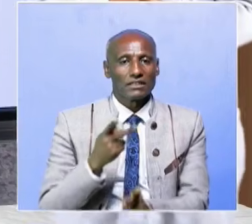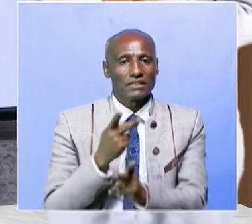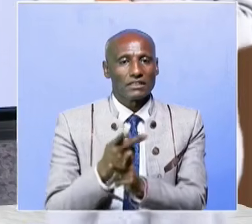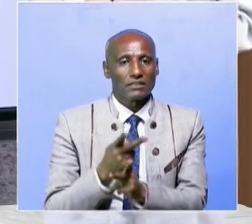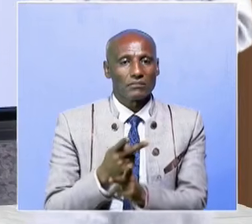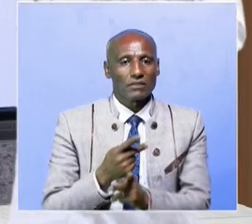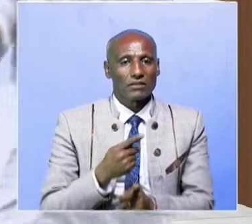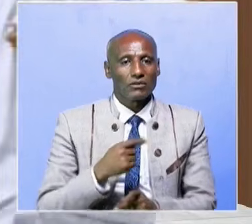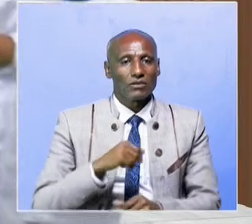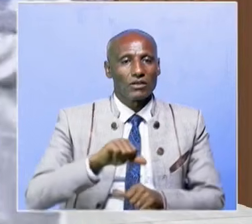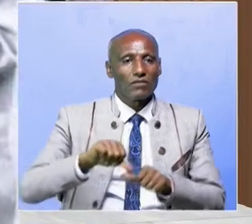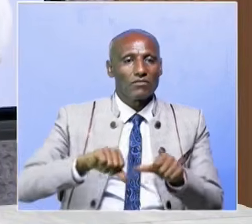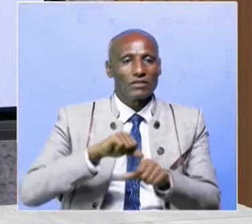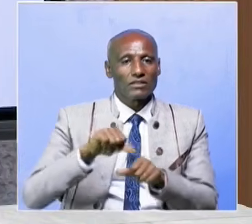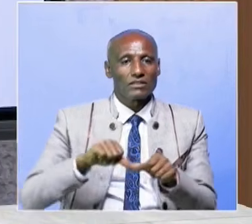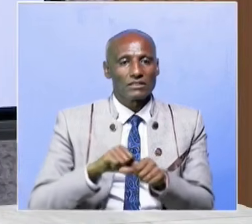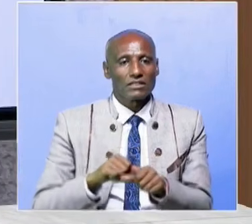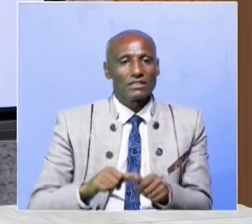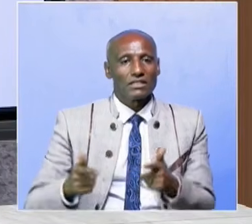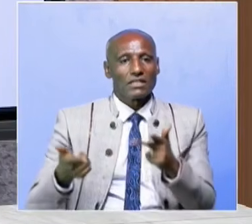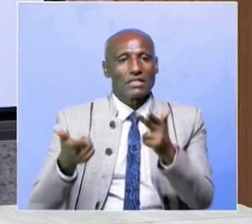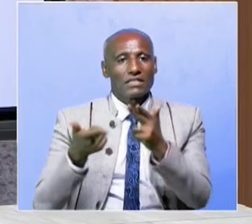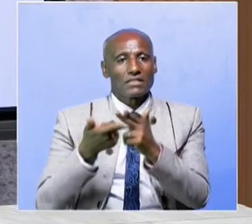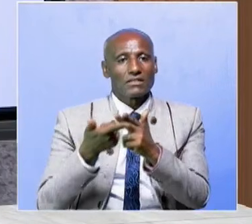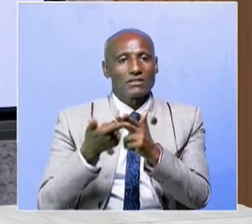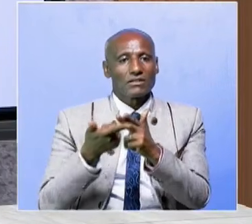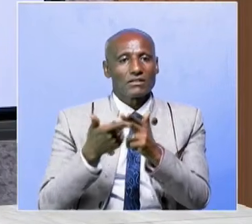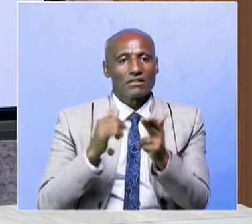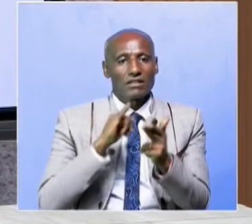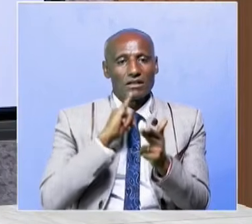environment safe. The third